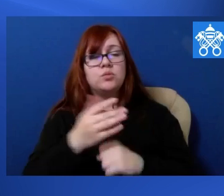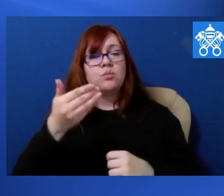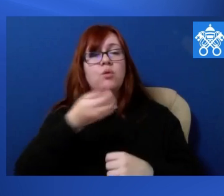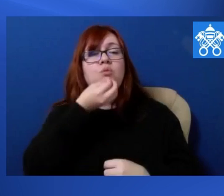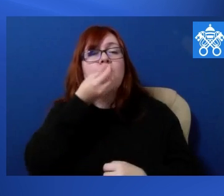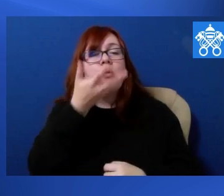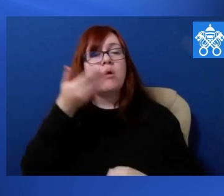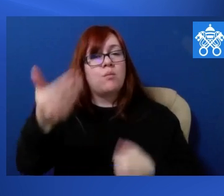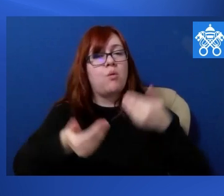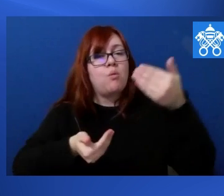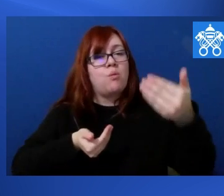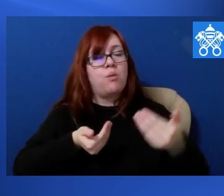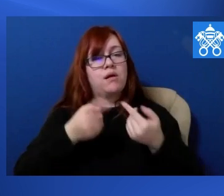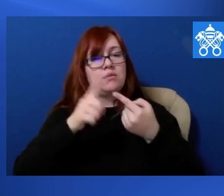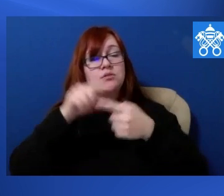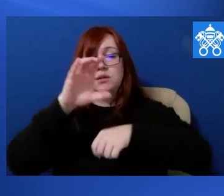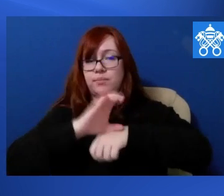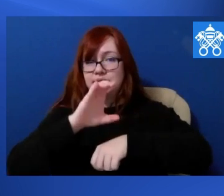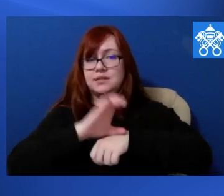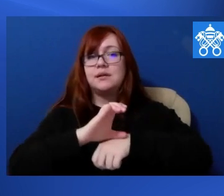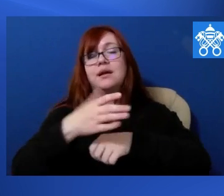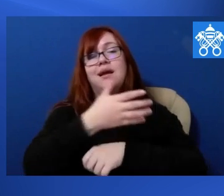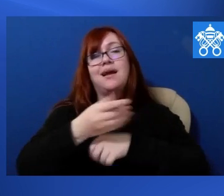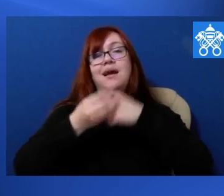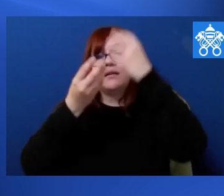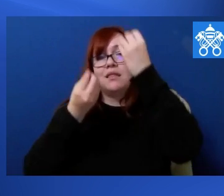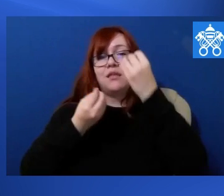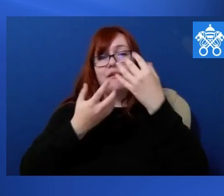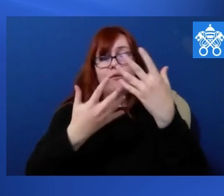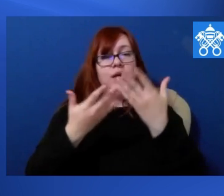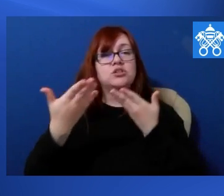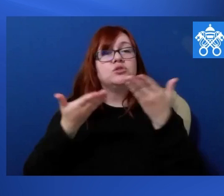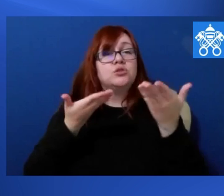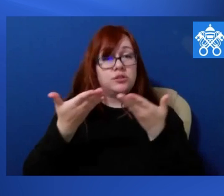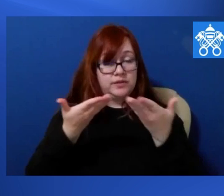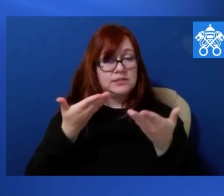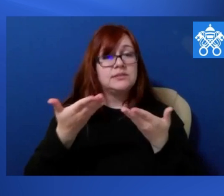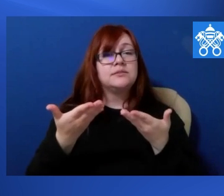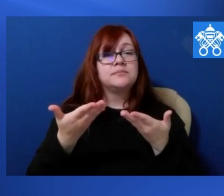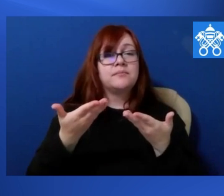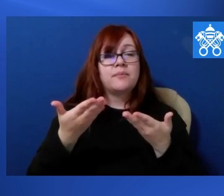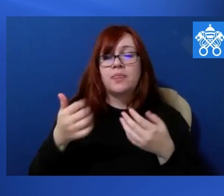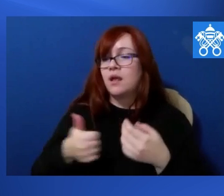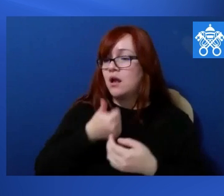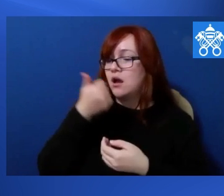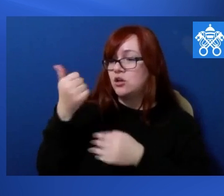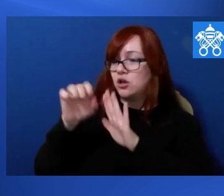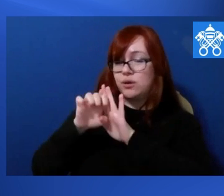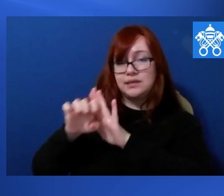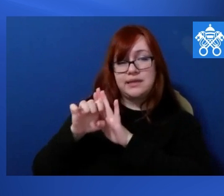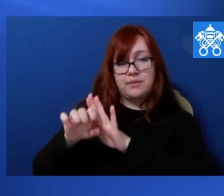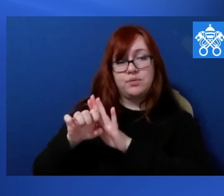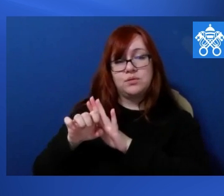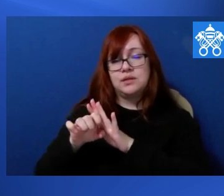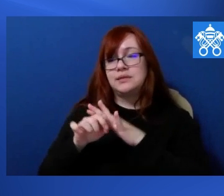Basilica, as well as in the information services. Another example, the charm of the historic center